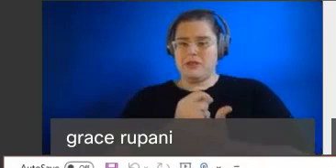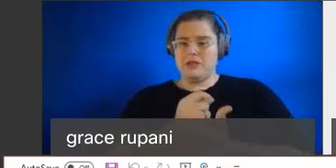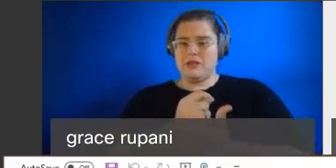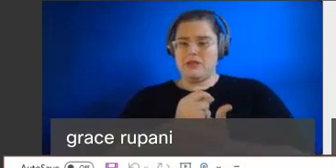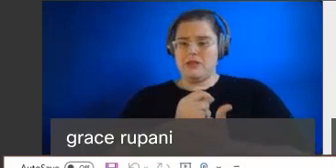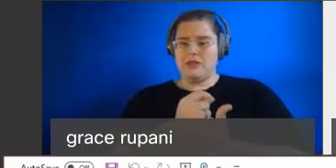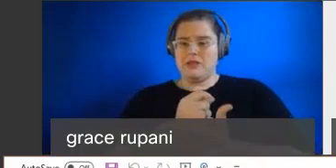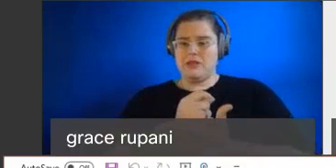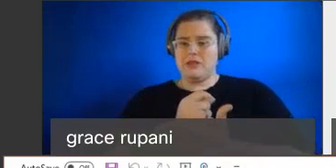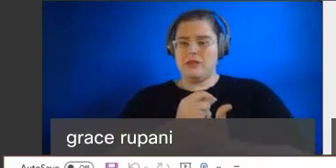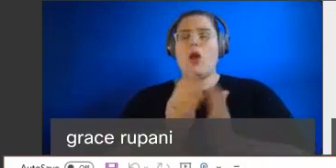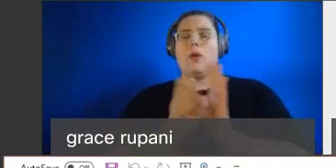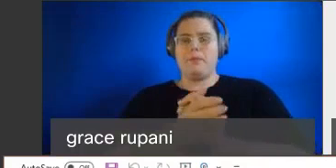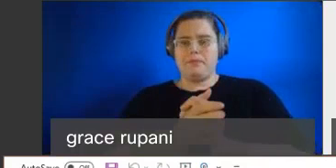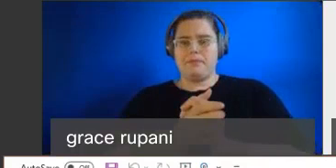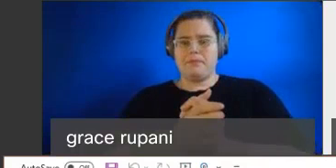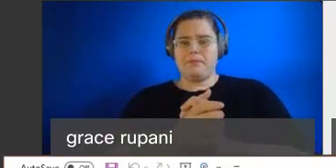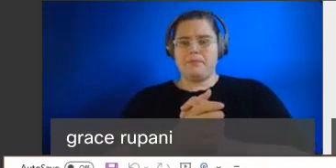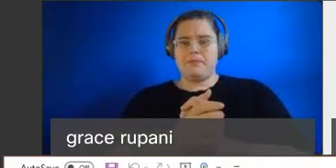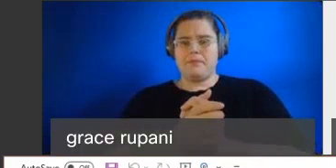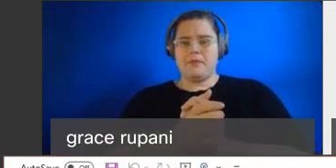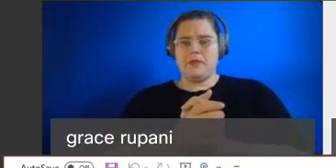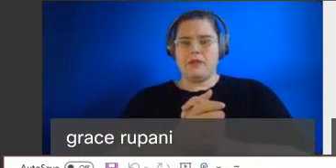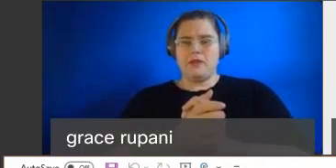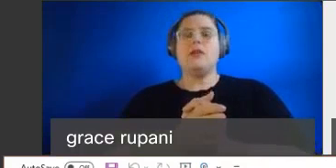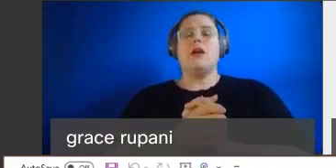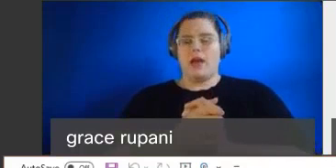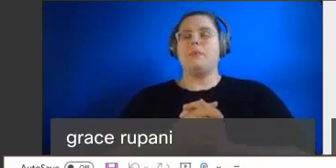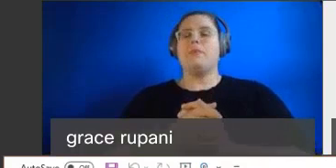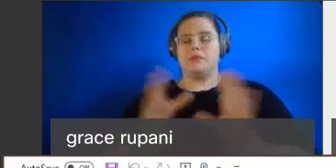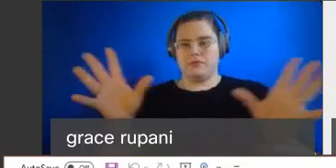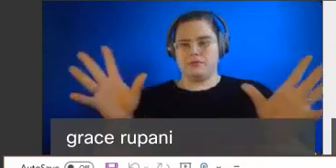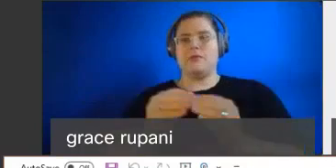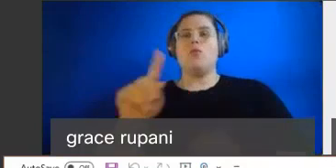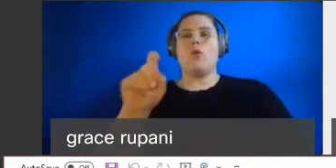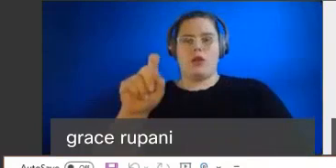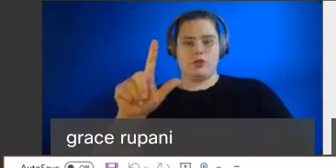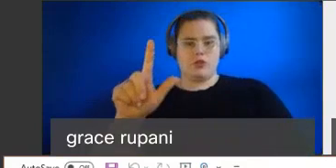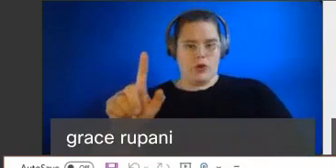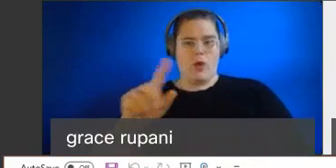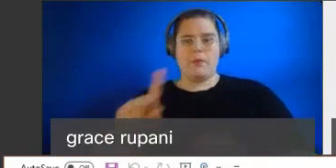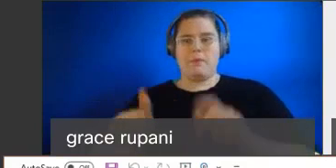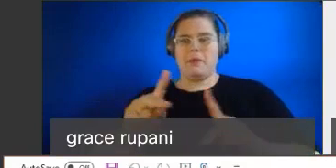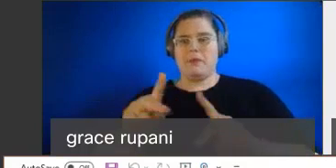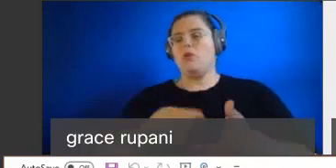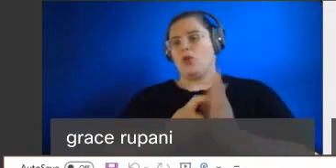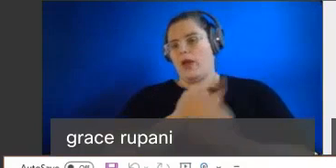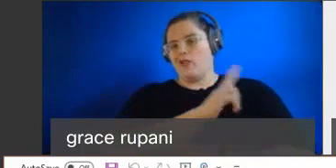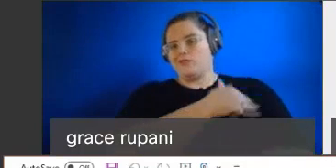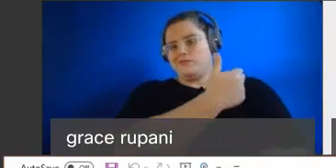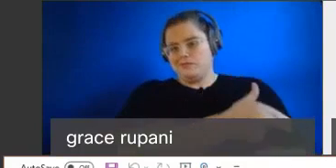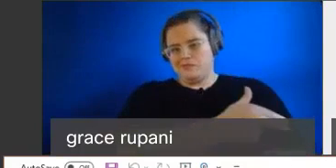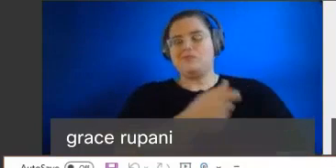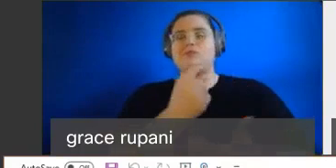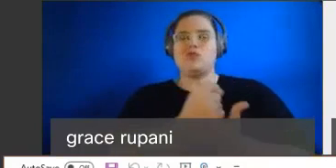Oh, yes, I did. 121 people have required inpatient treatment. And as you can see, there were